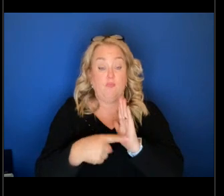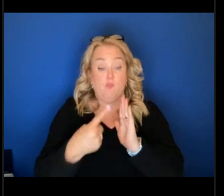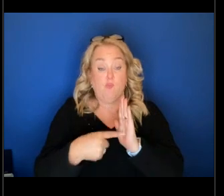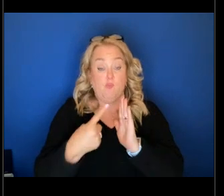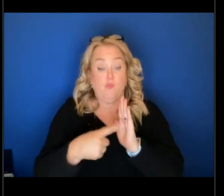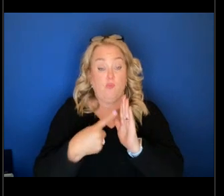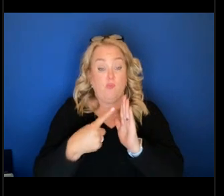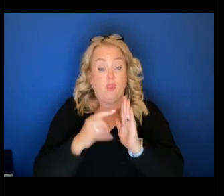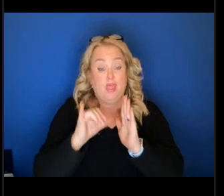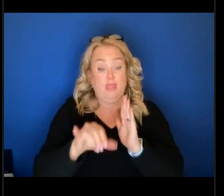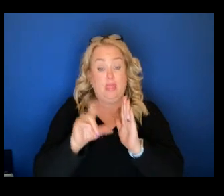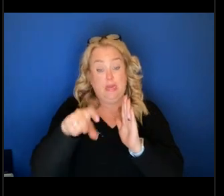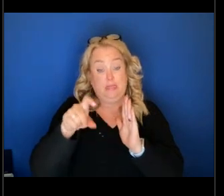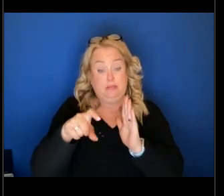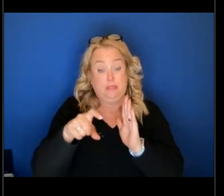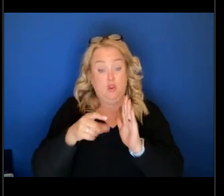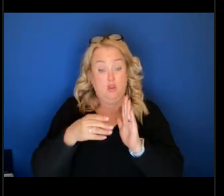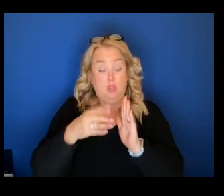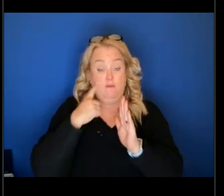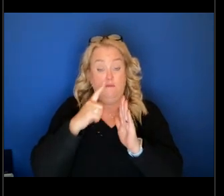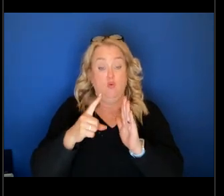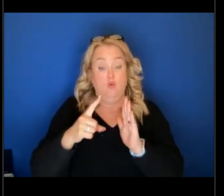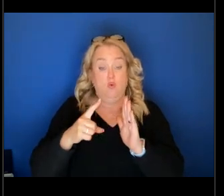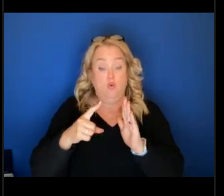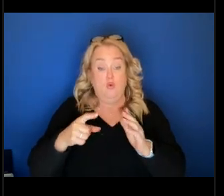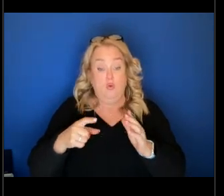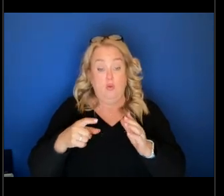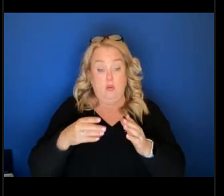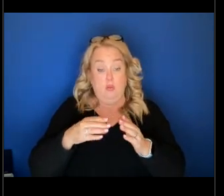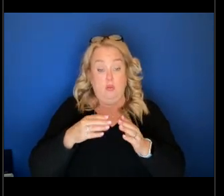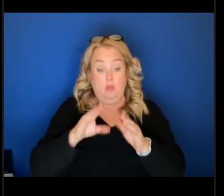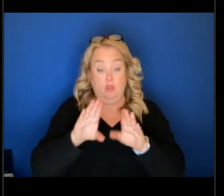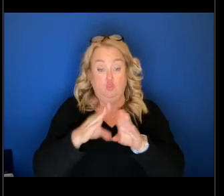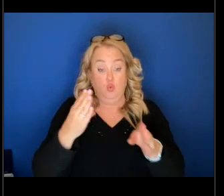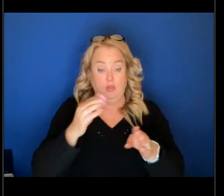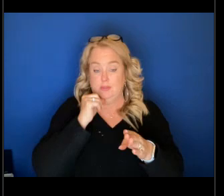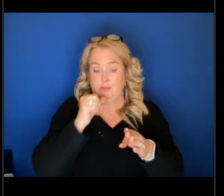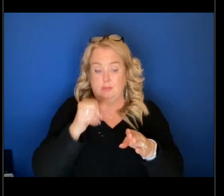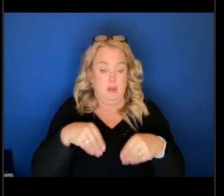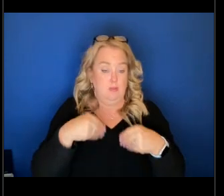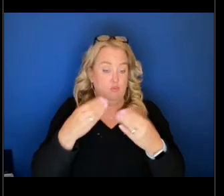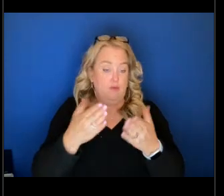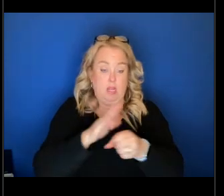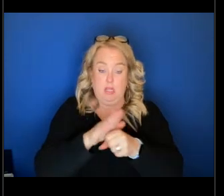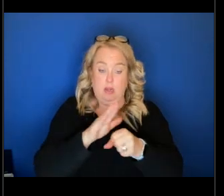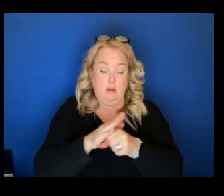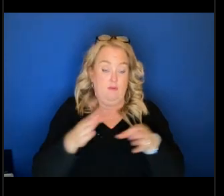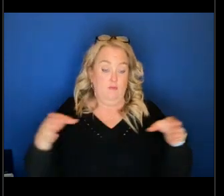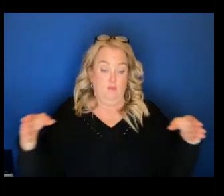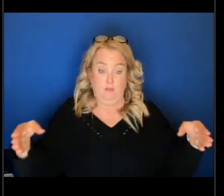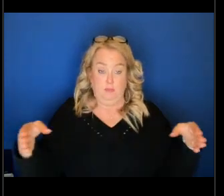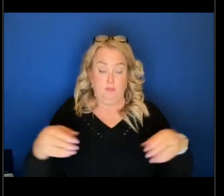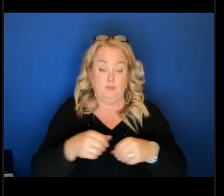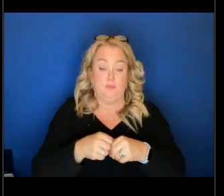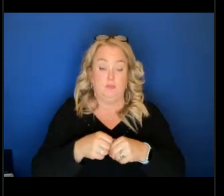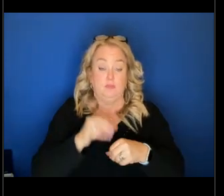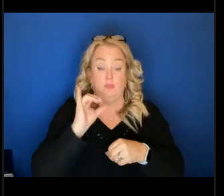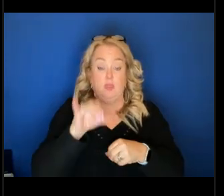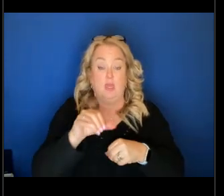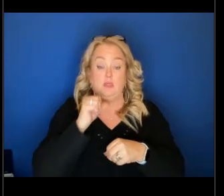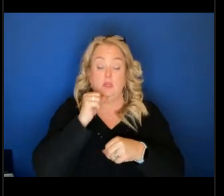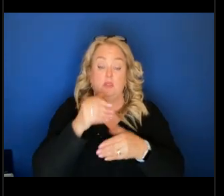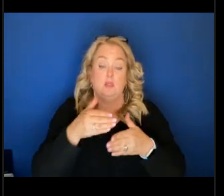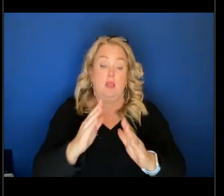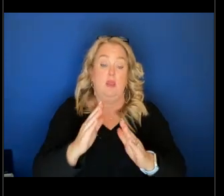space necessary for passage through usable doors is not provided. This impedes